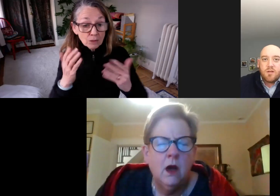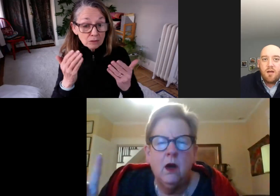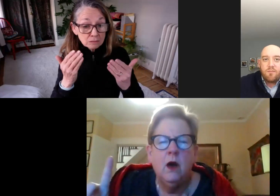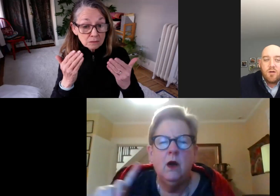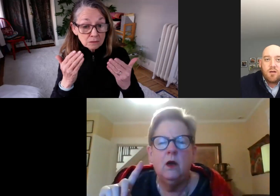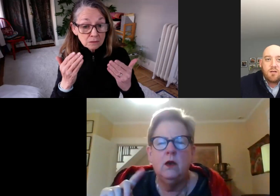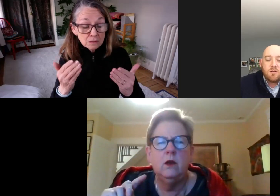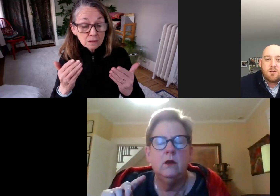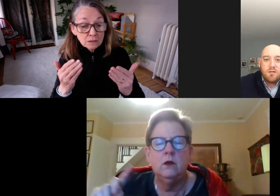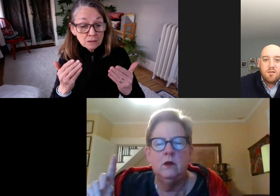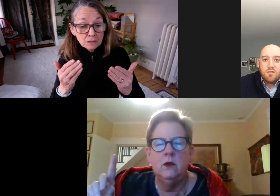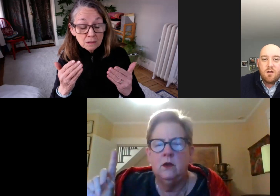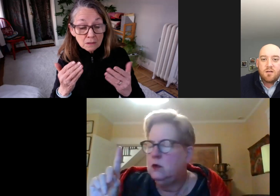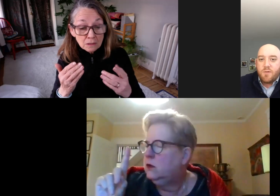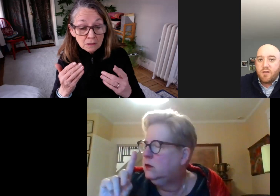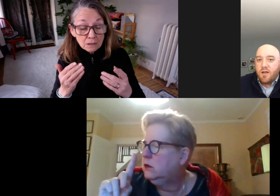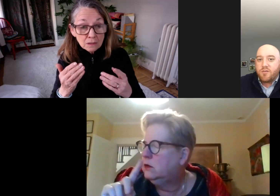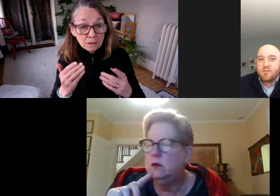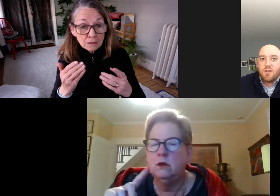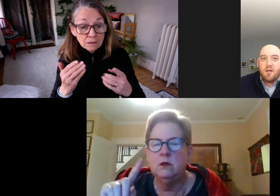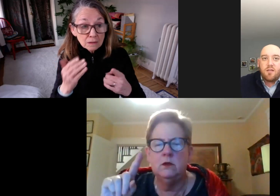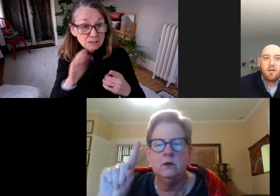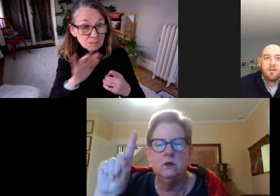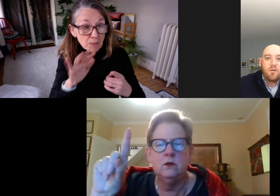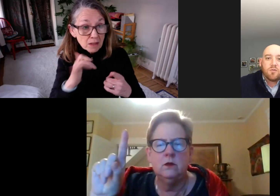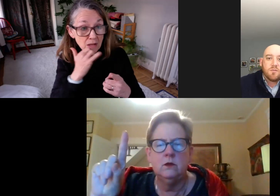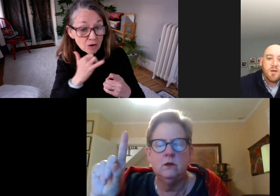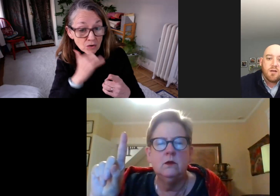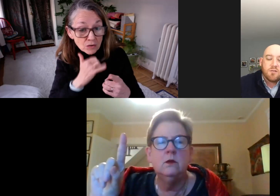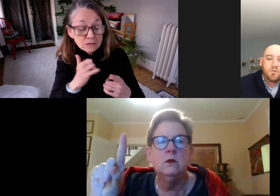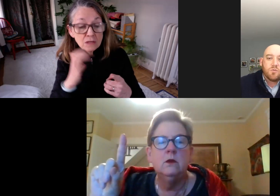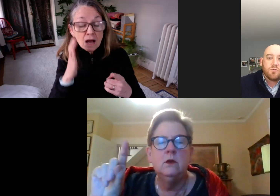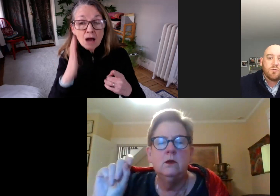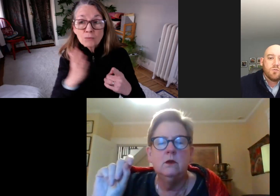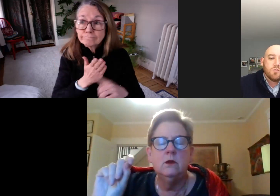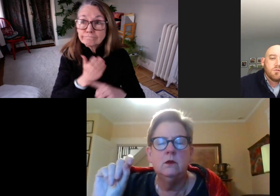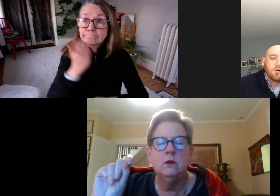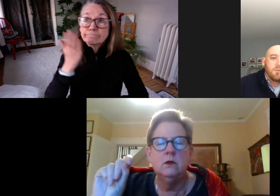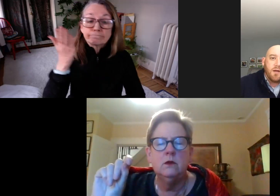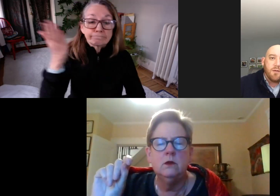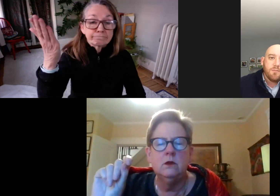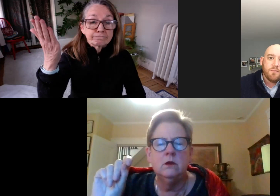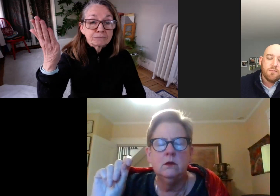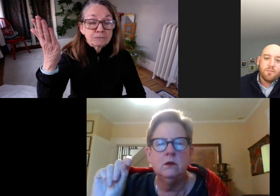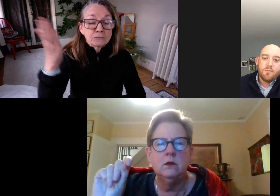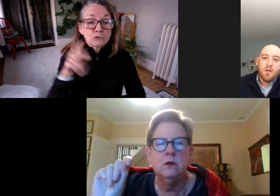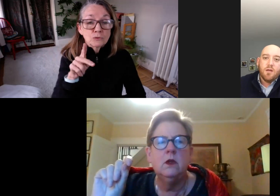it one more time for any spelling errors, and then I will submit it to